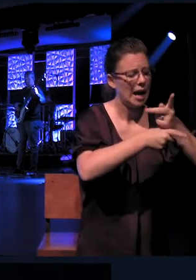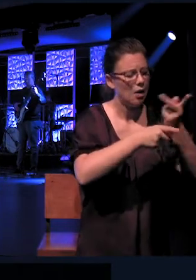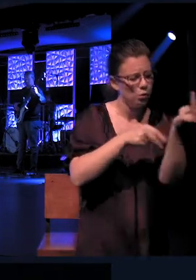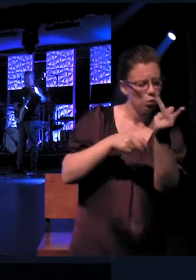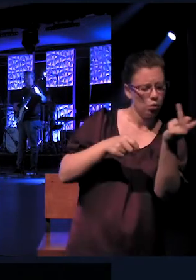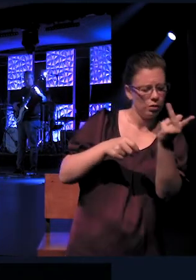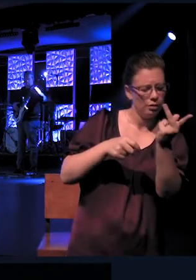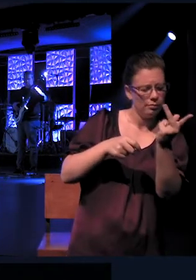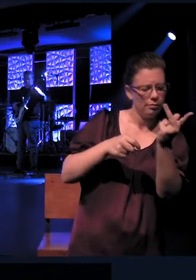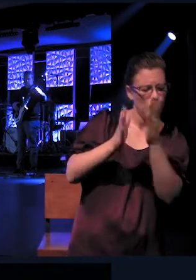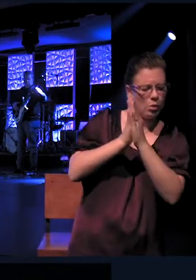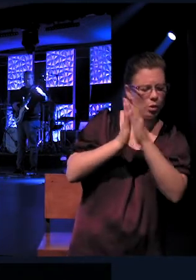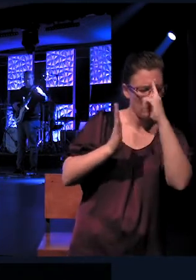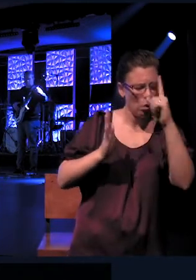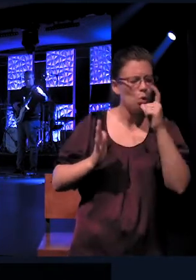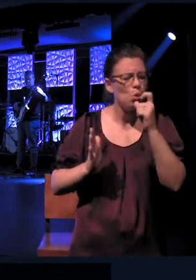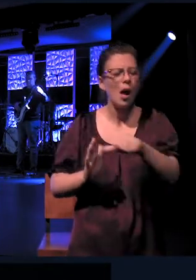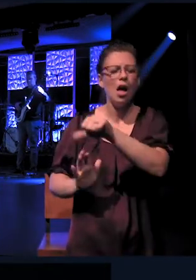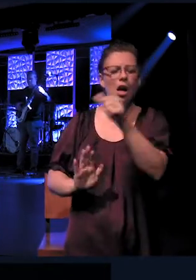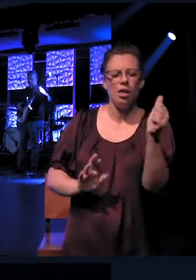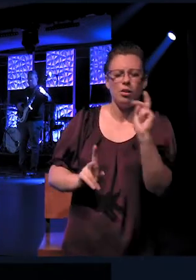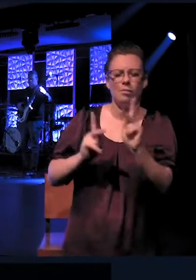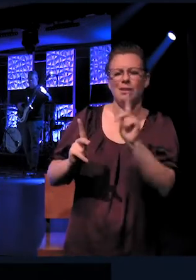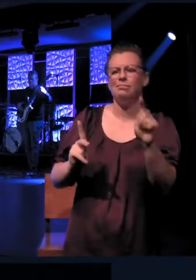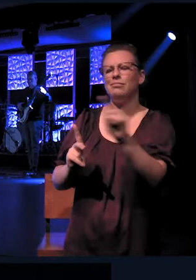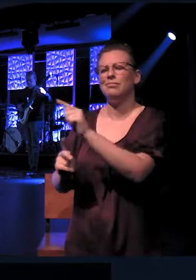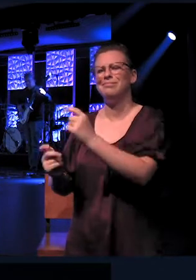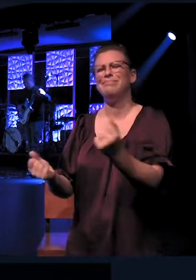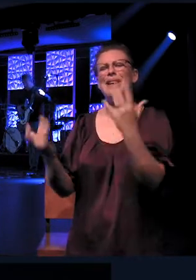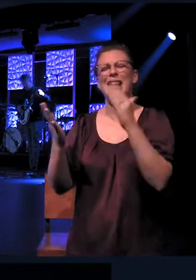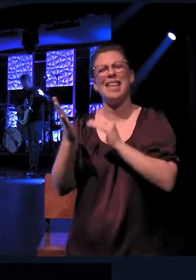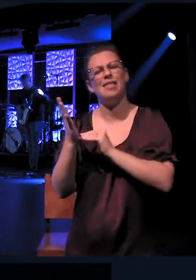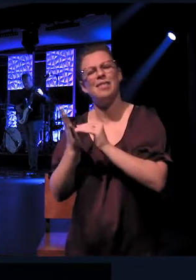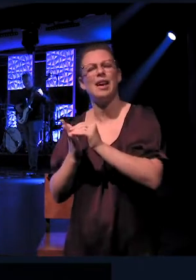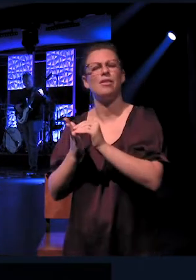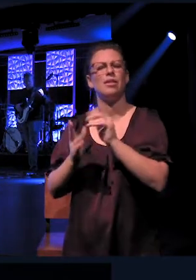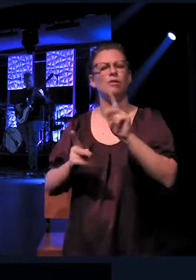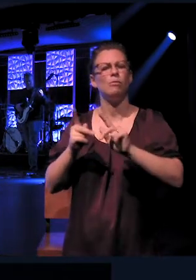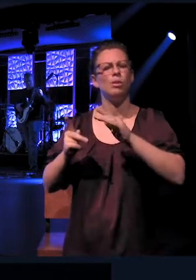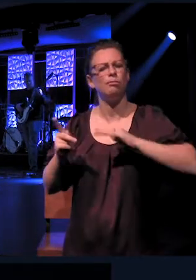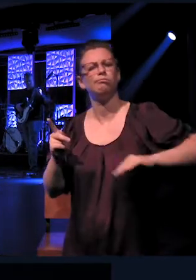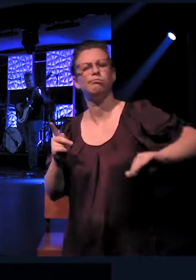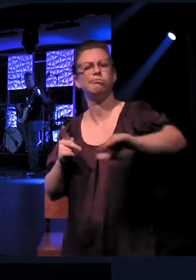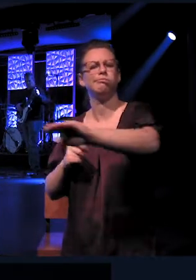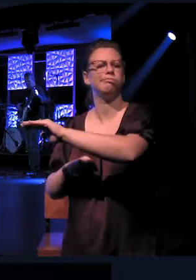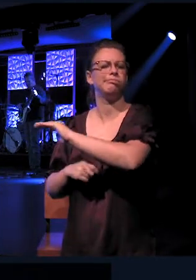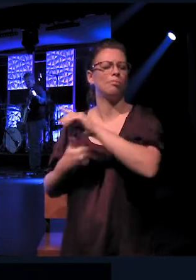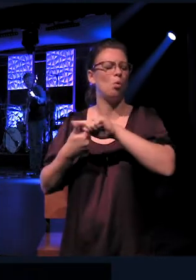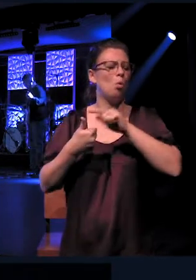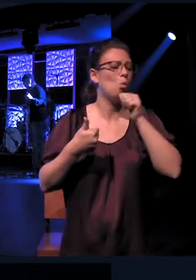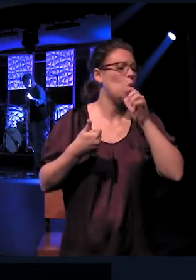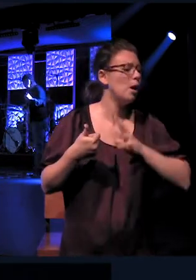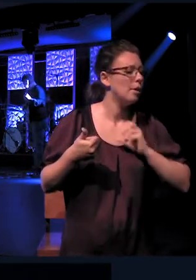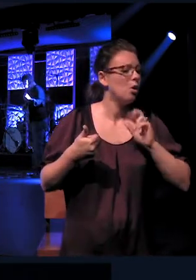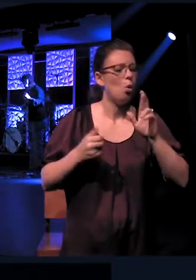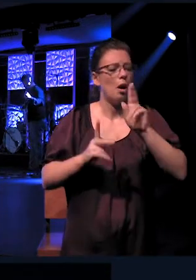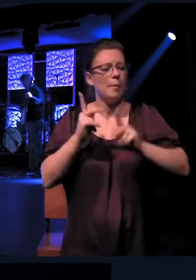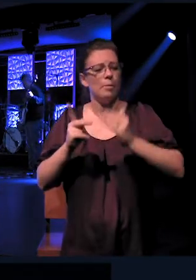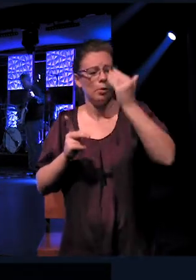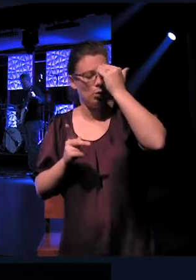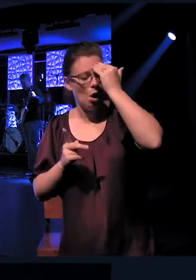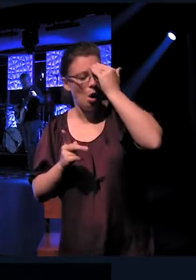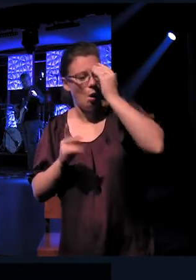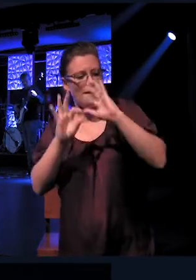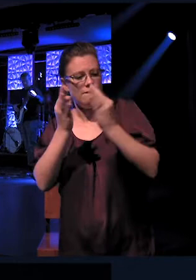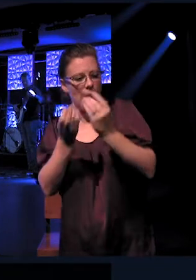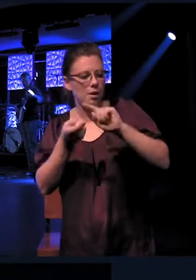others that have been affected, Lord, many, many thousands across this land, maybe people that we know or in our families